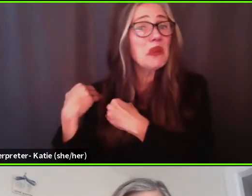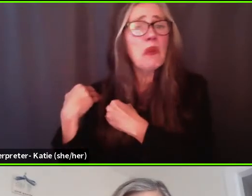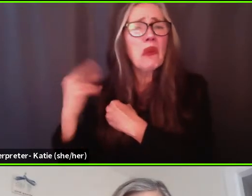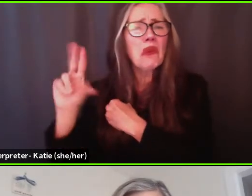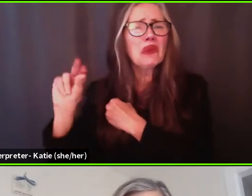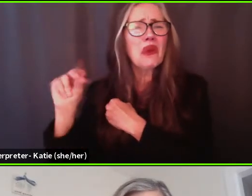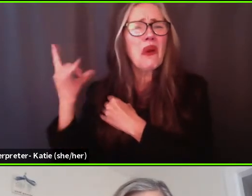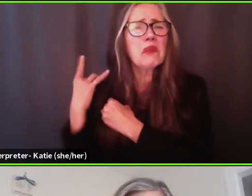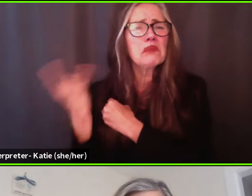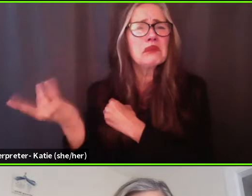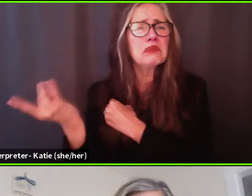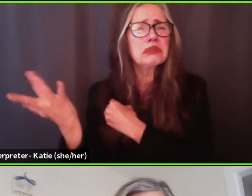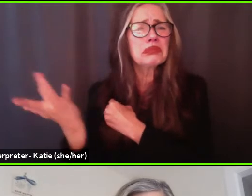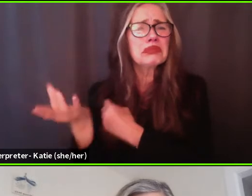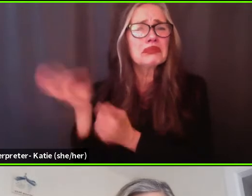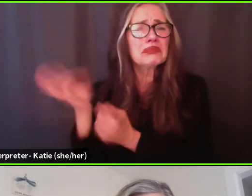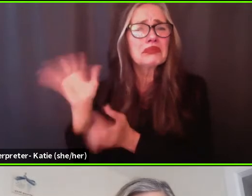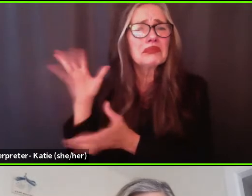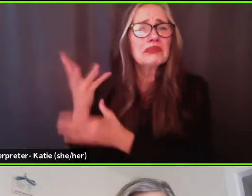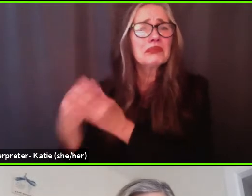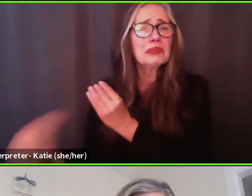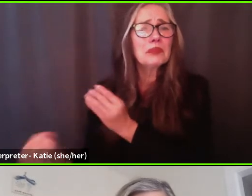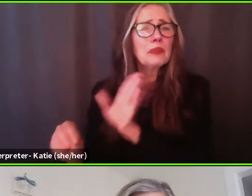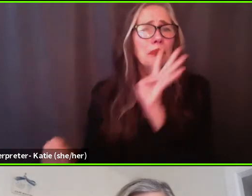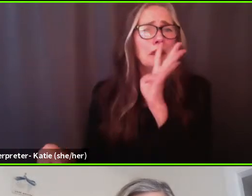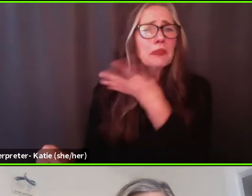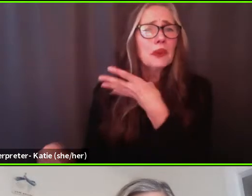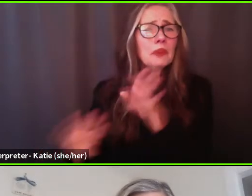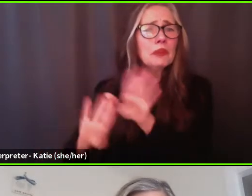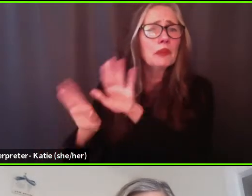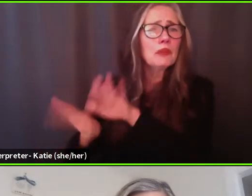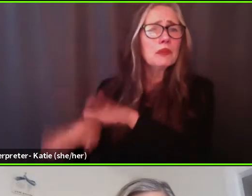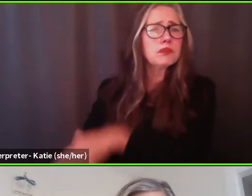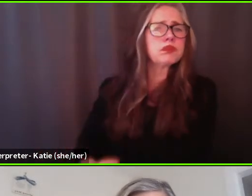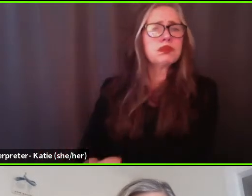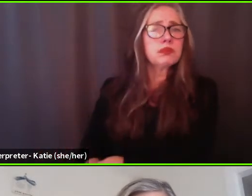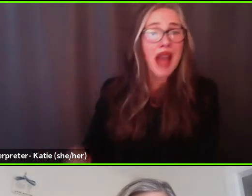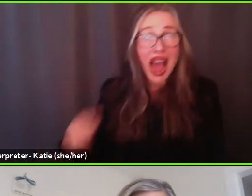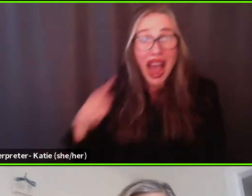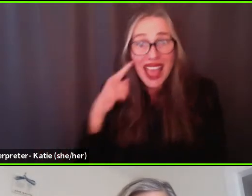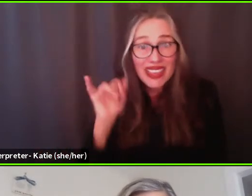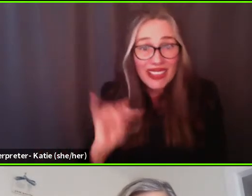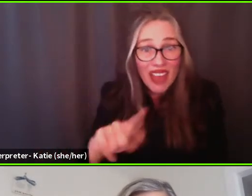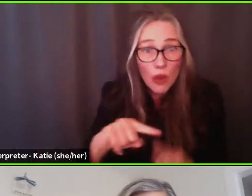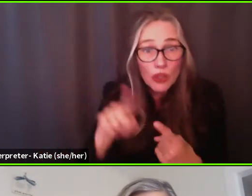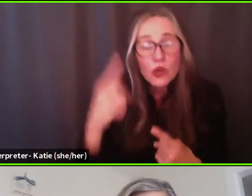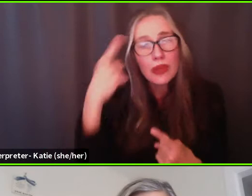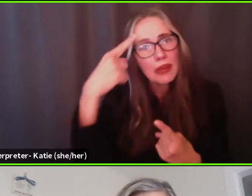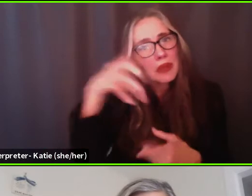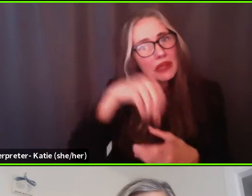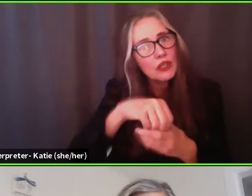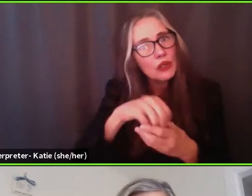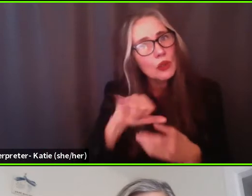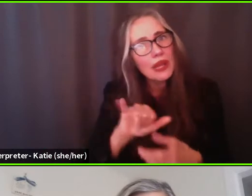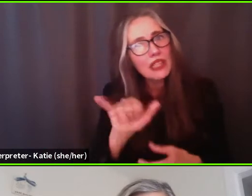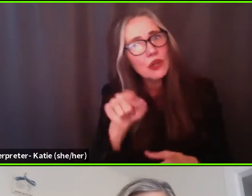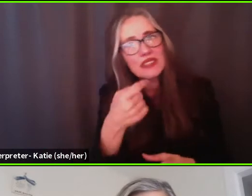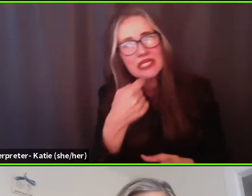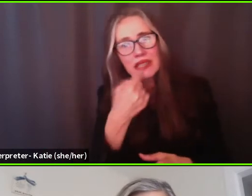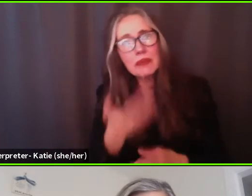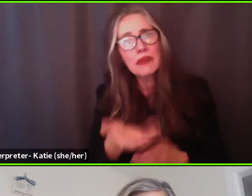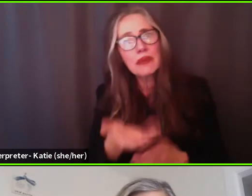if you know that they're there right um so i think raising this profile thinking about this including it as you have and i think you